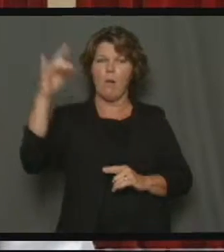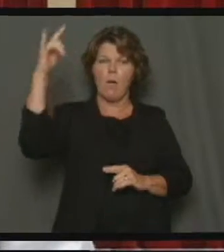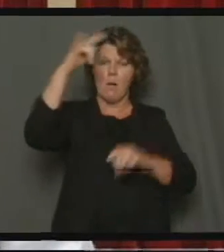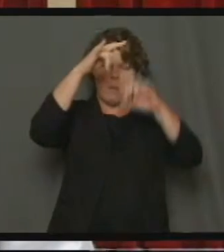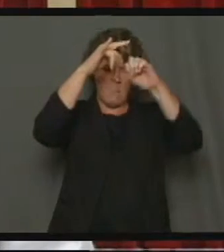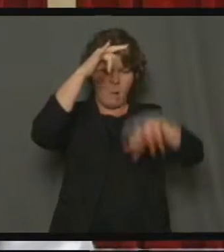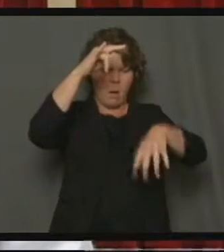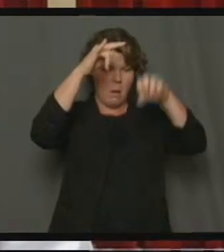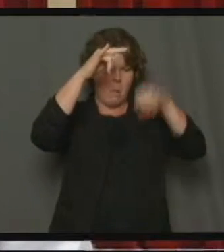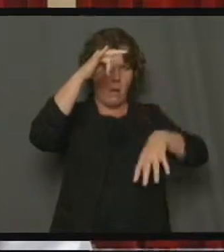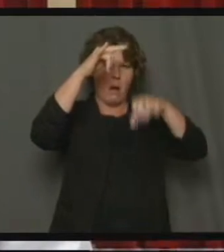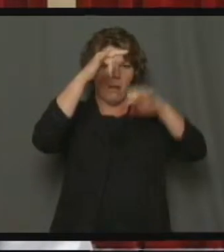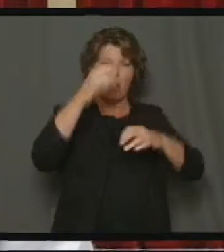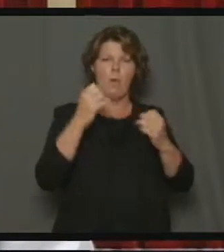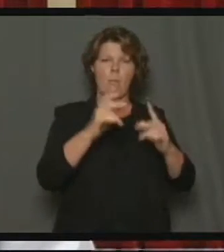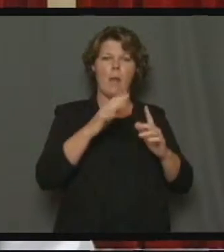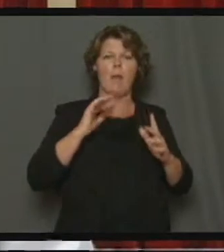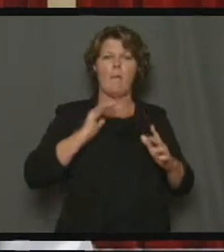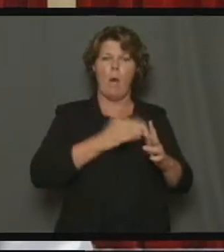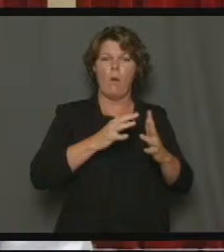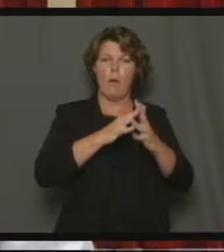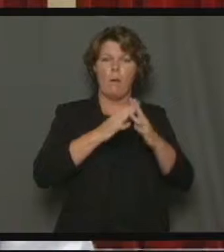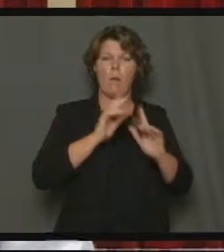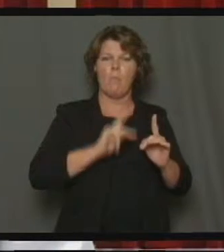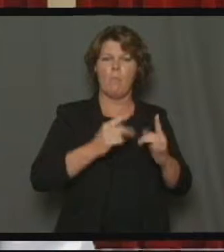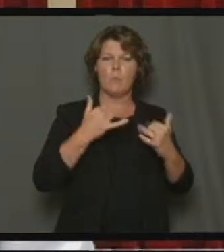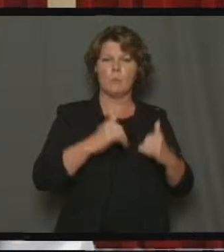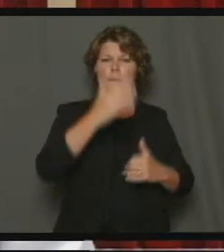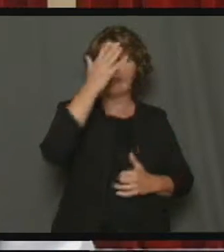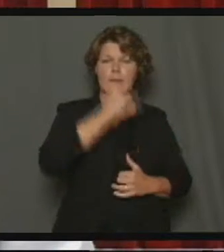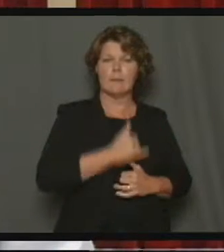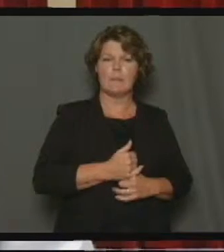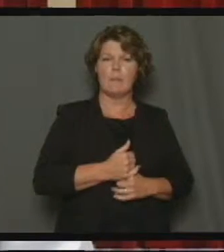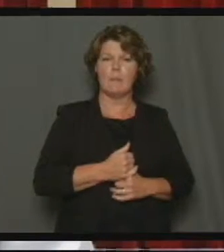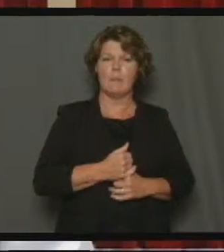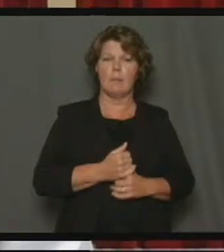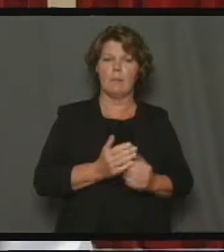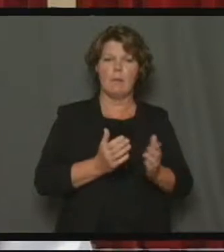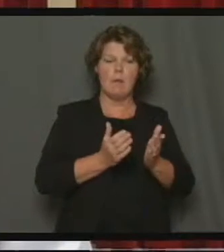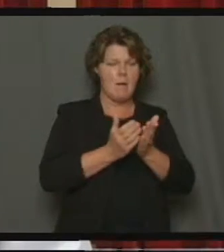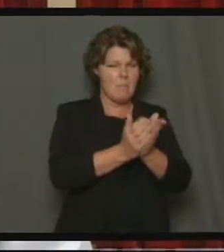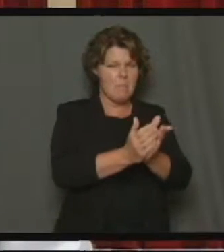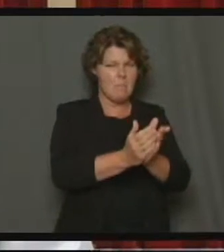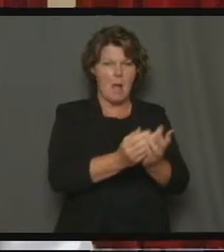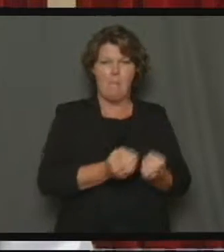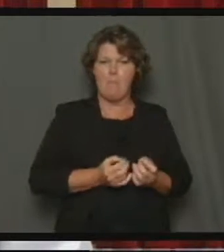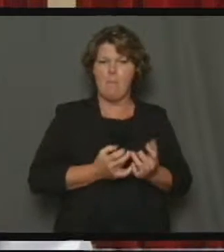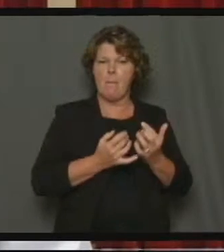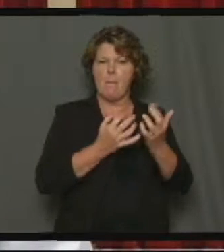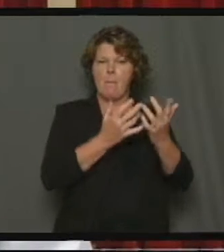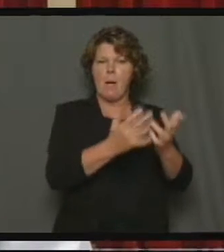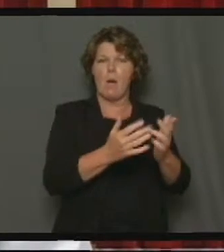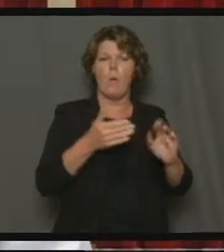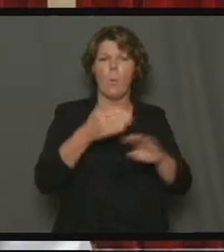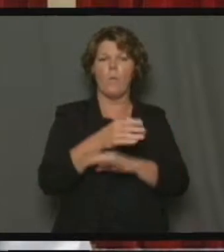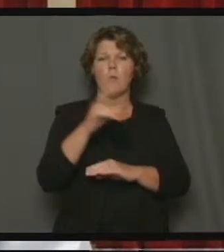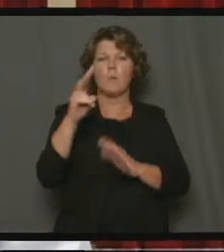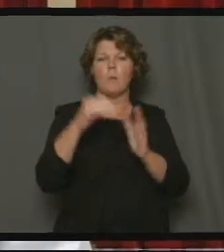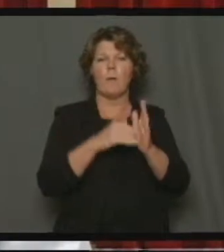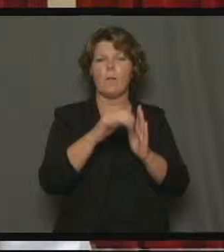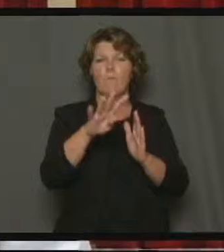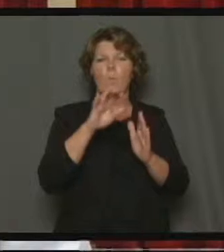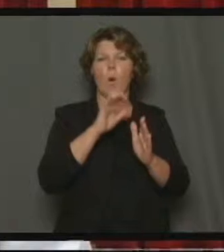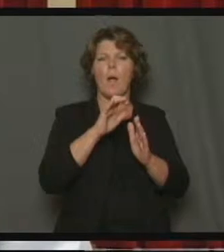and women were still asleep. Within minutes, battleships were in flames. Over 2,400